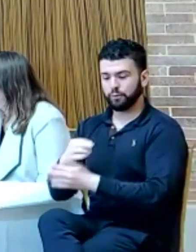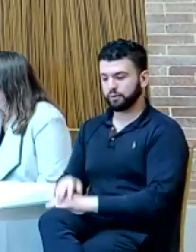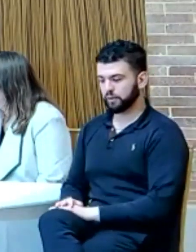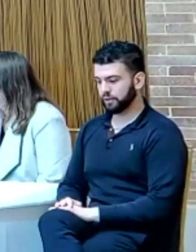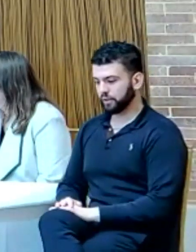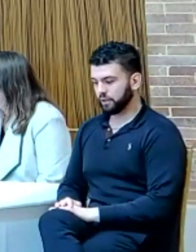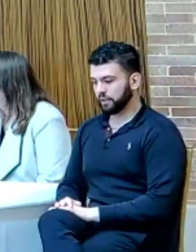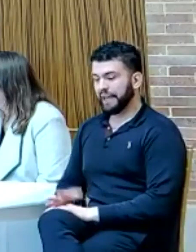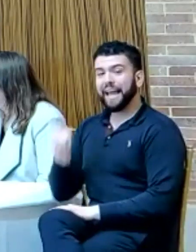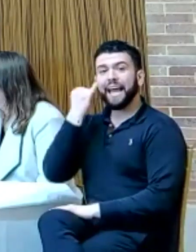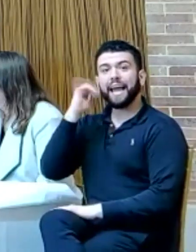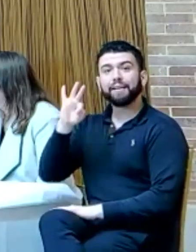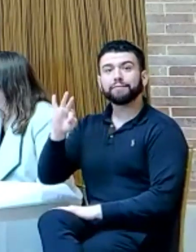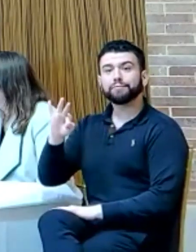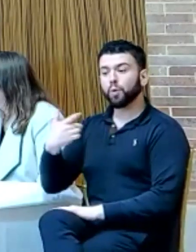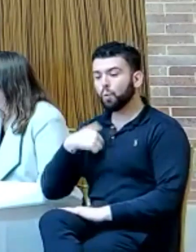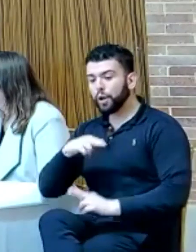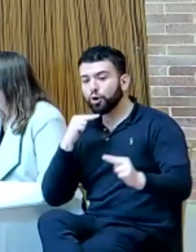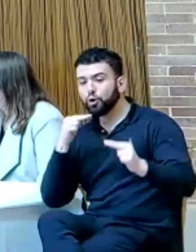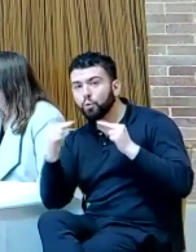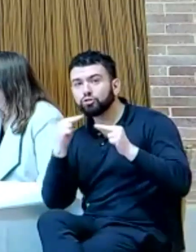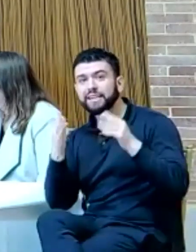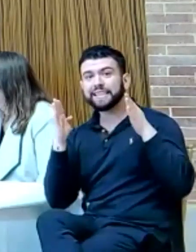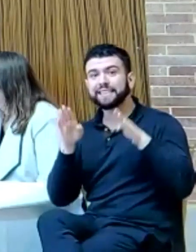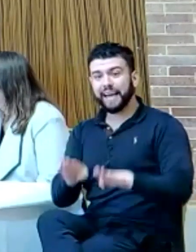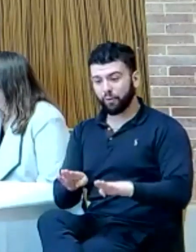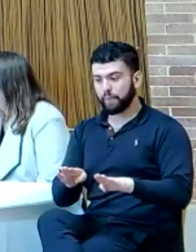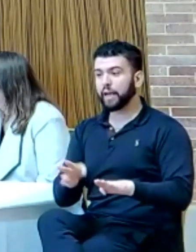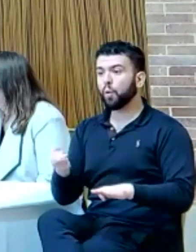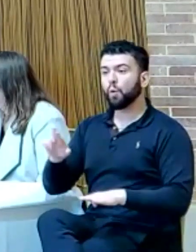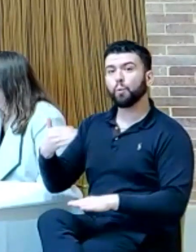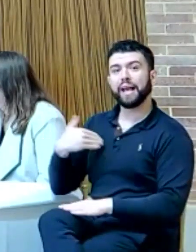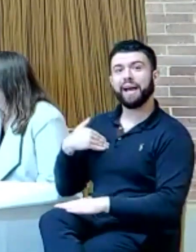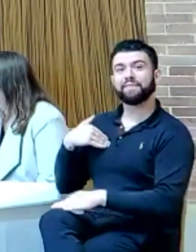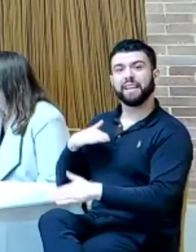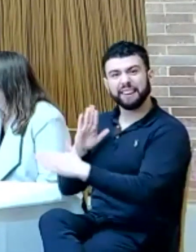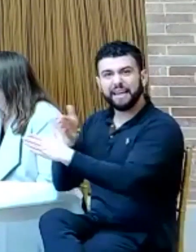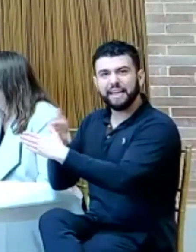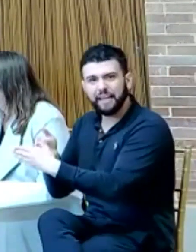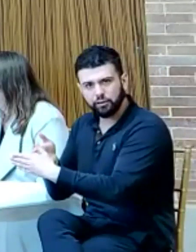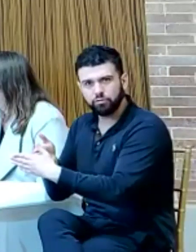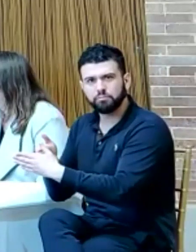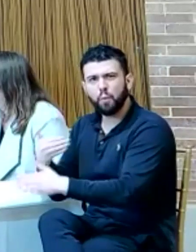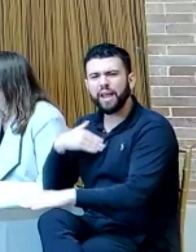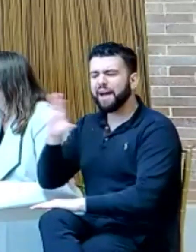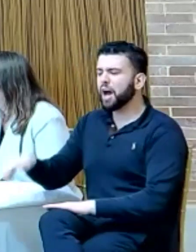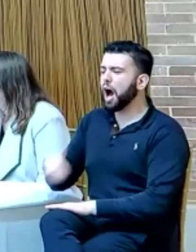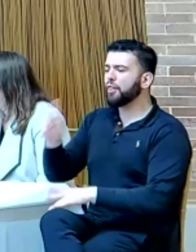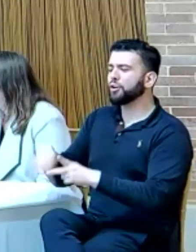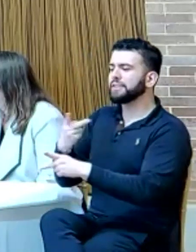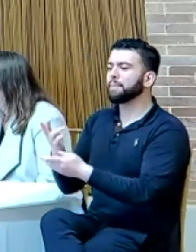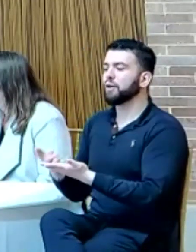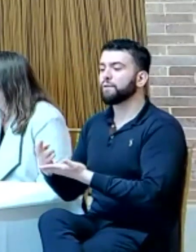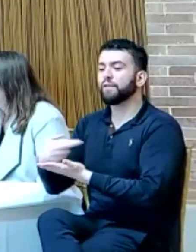are are either negotiating settlement or after litigation um there are other types of Remedies we can